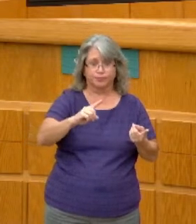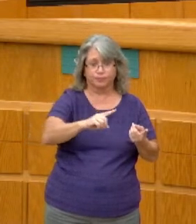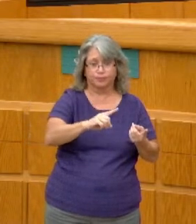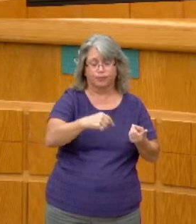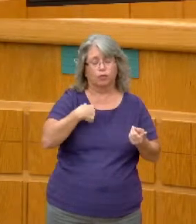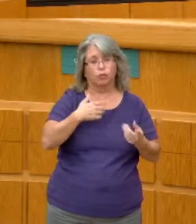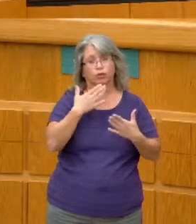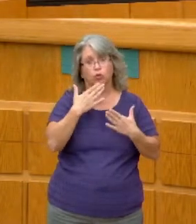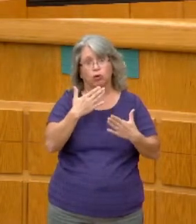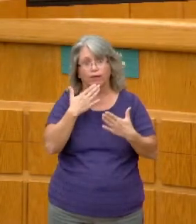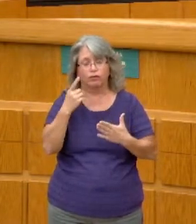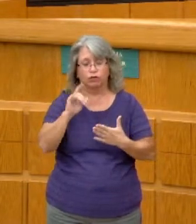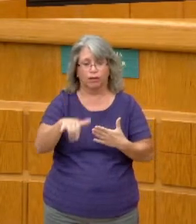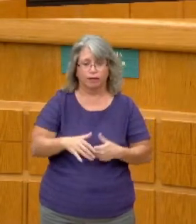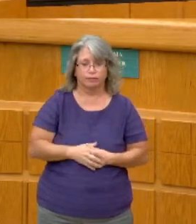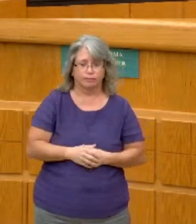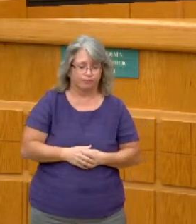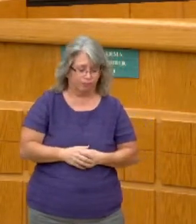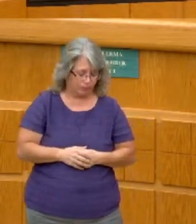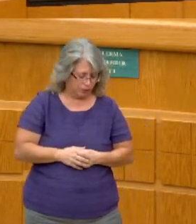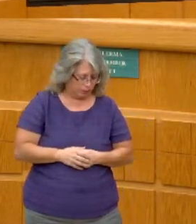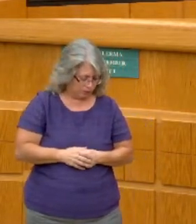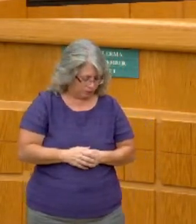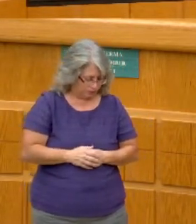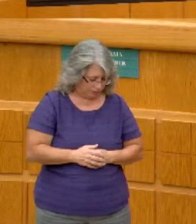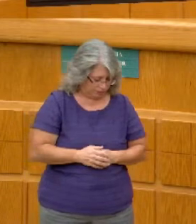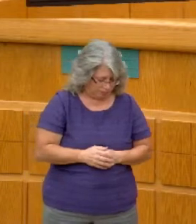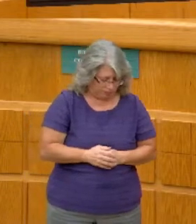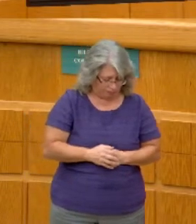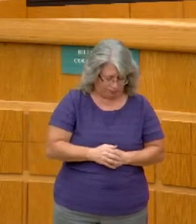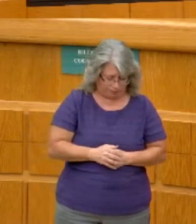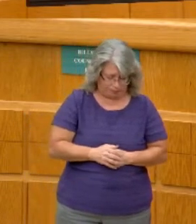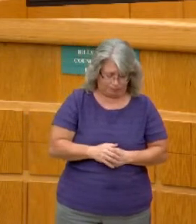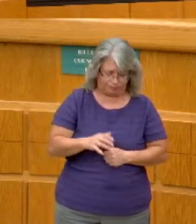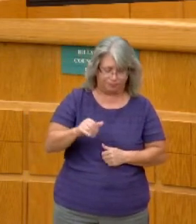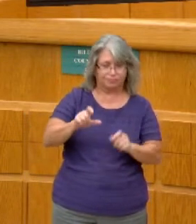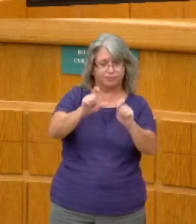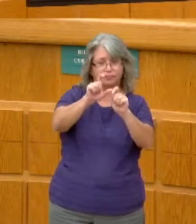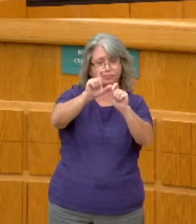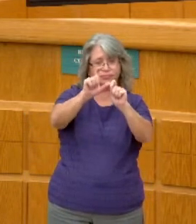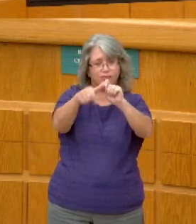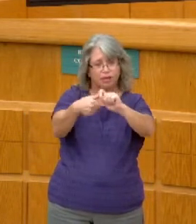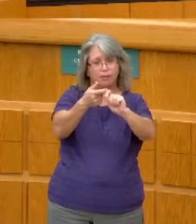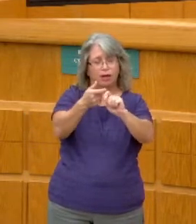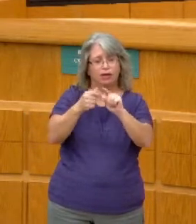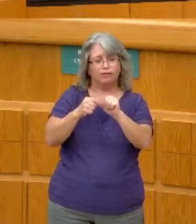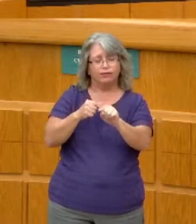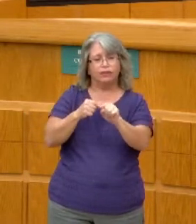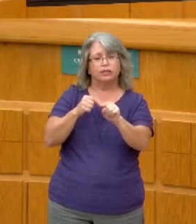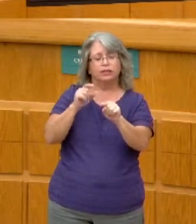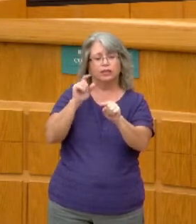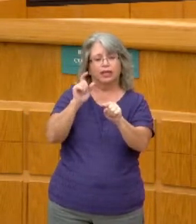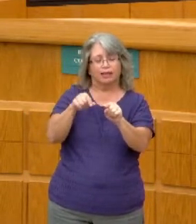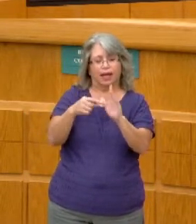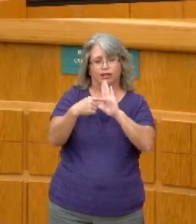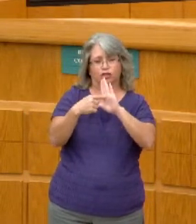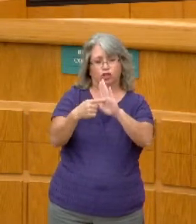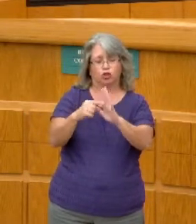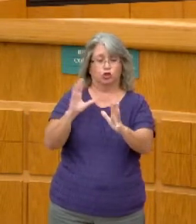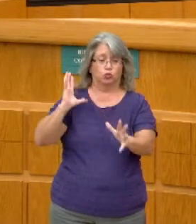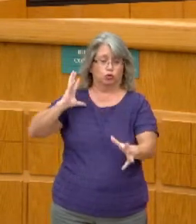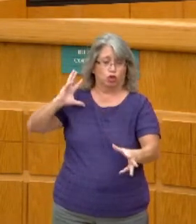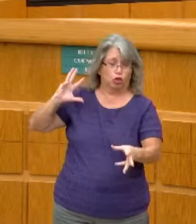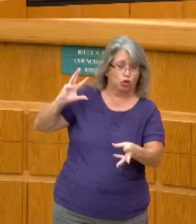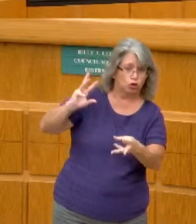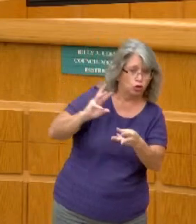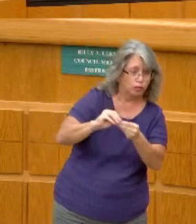for that. Next slide. So this is the pie graph, and on the pie graph, it's basically showing you cumulative